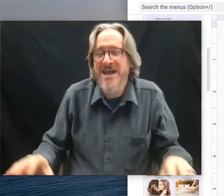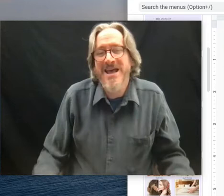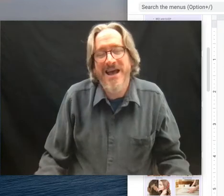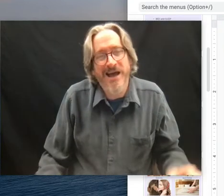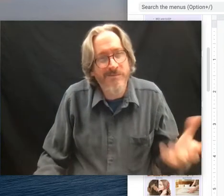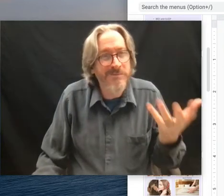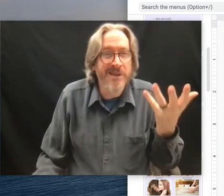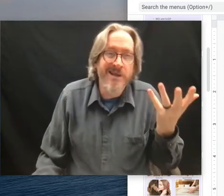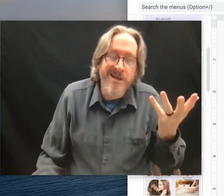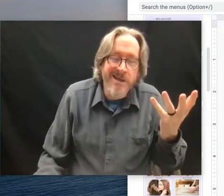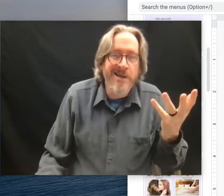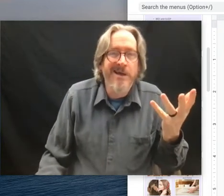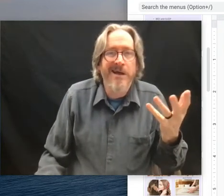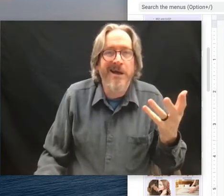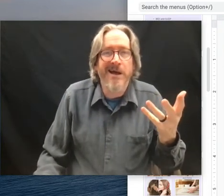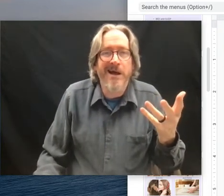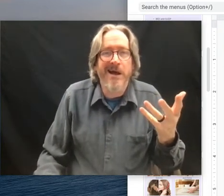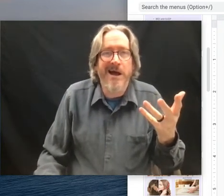side.